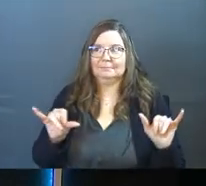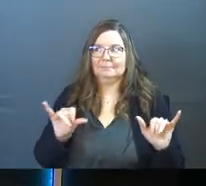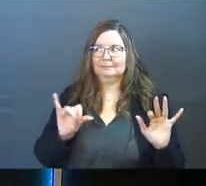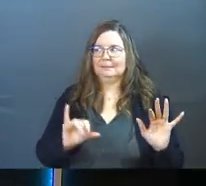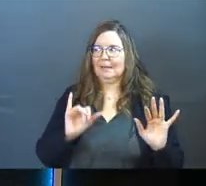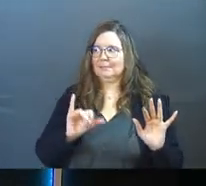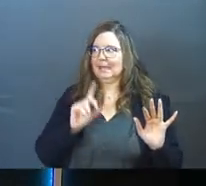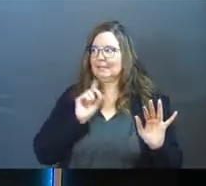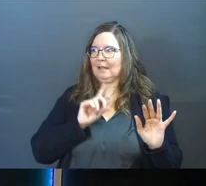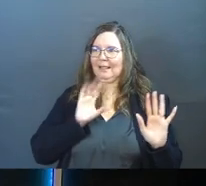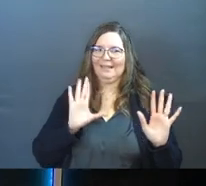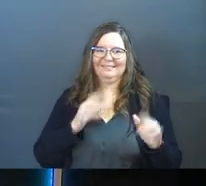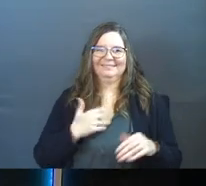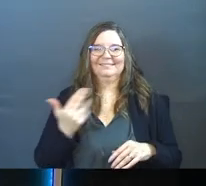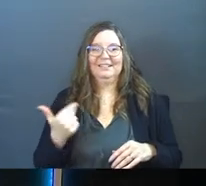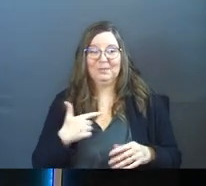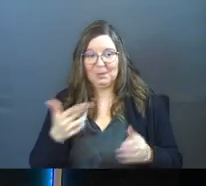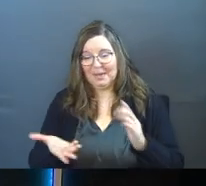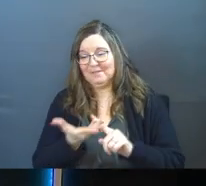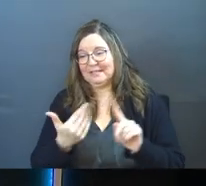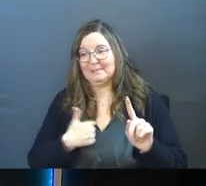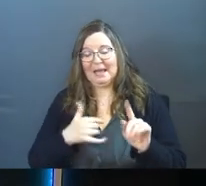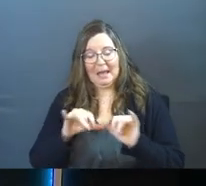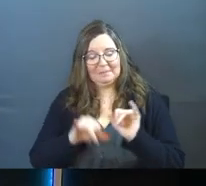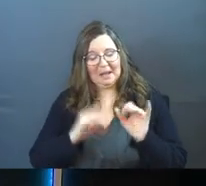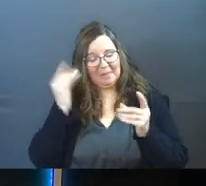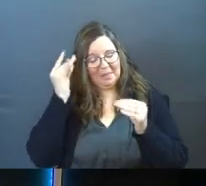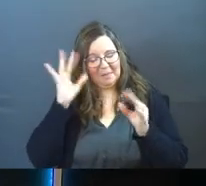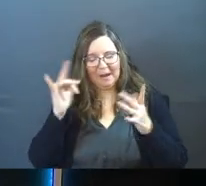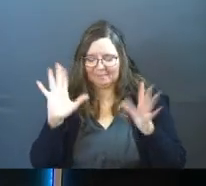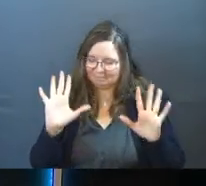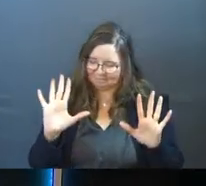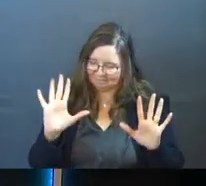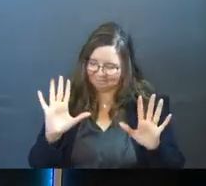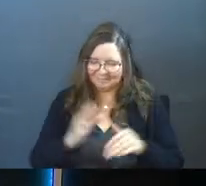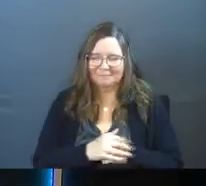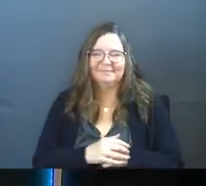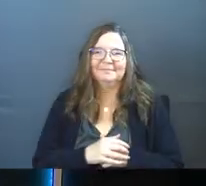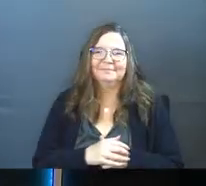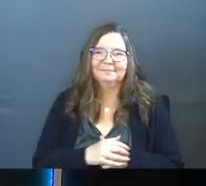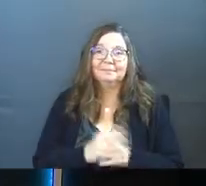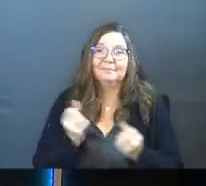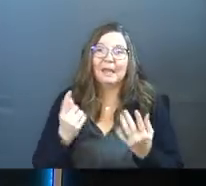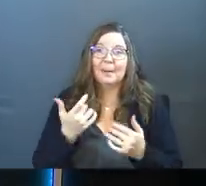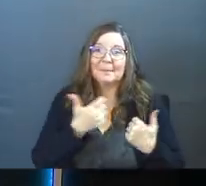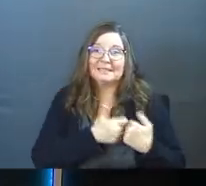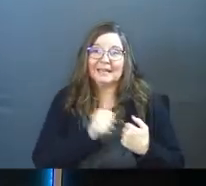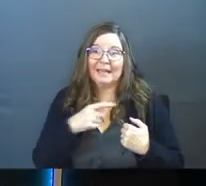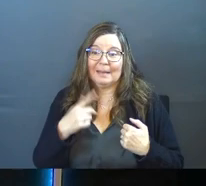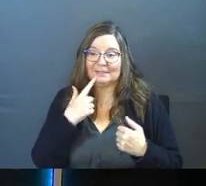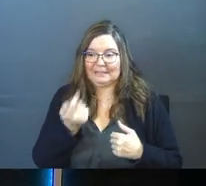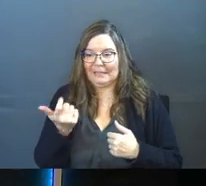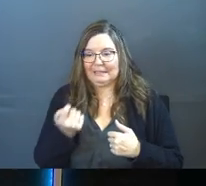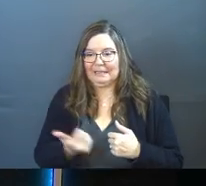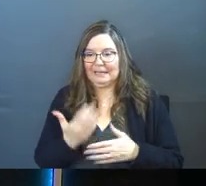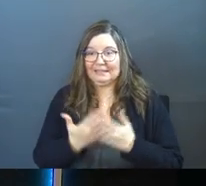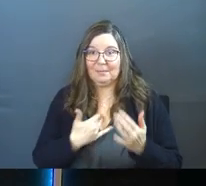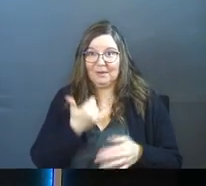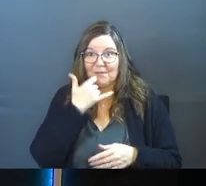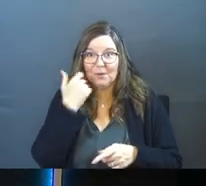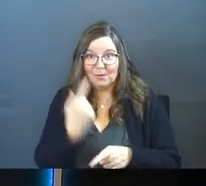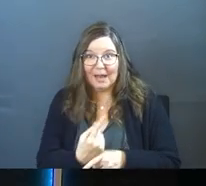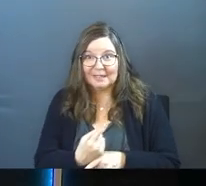way? You're like, you convinced me. I was thinking about it, but how many dating apps just got deleted on somebody's phone,